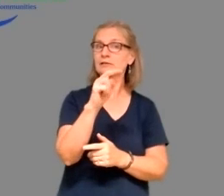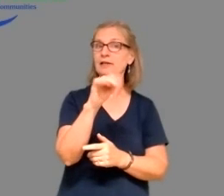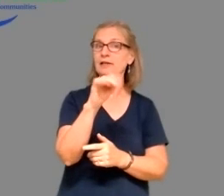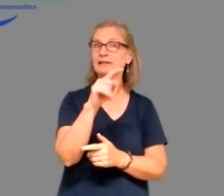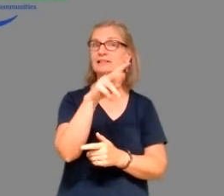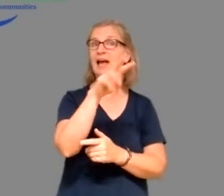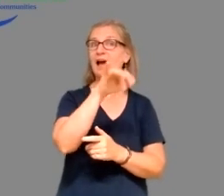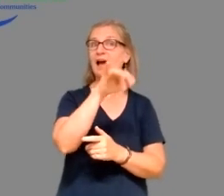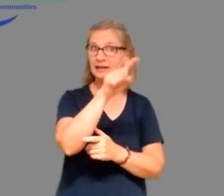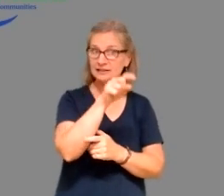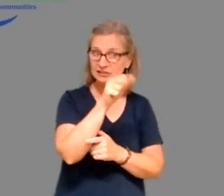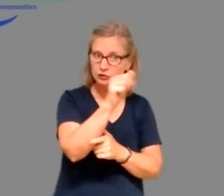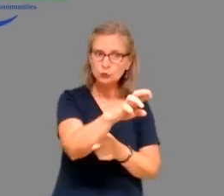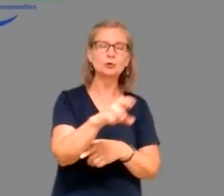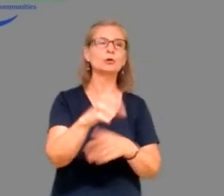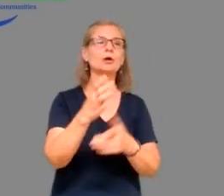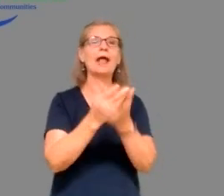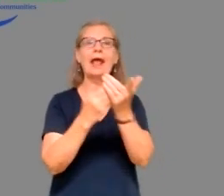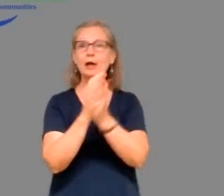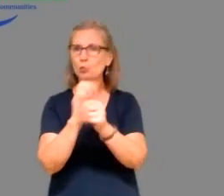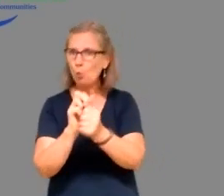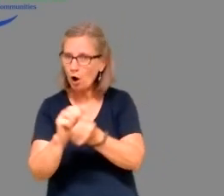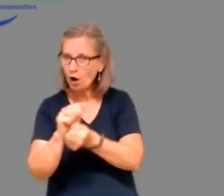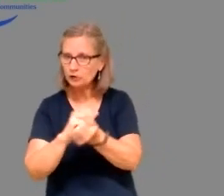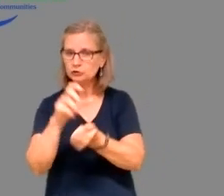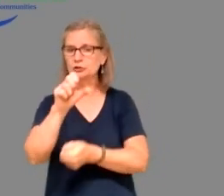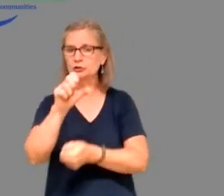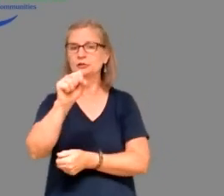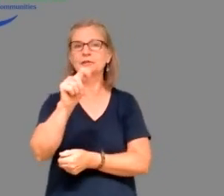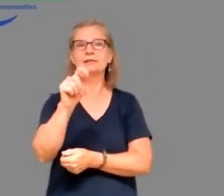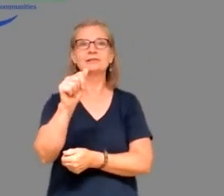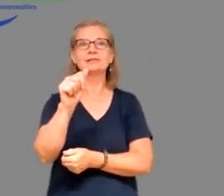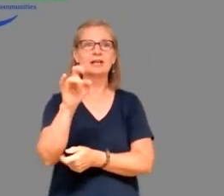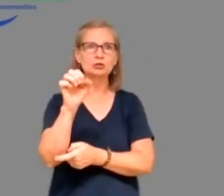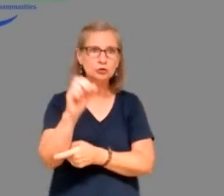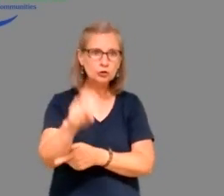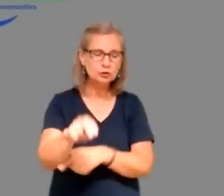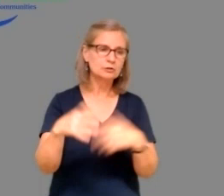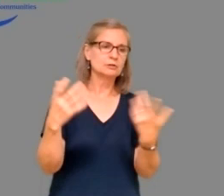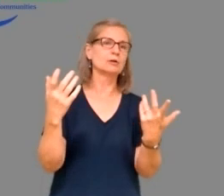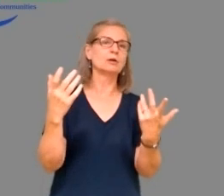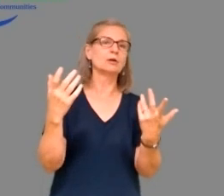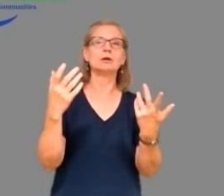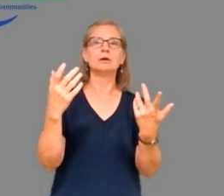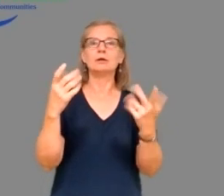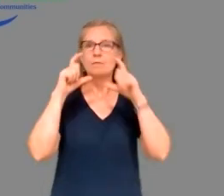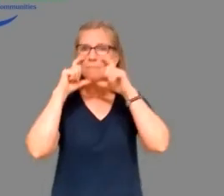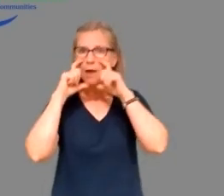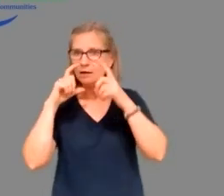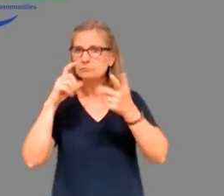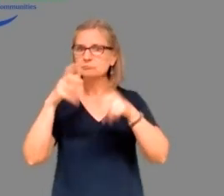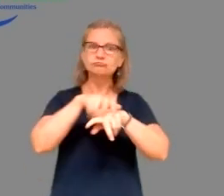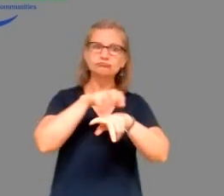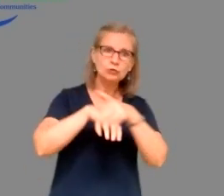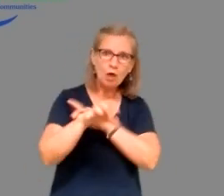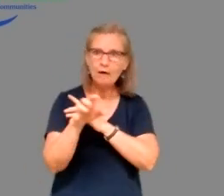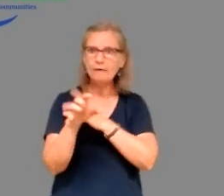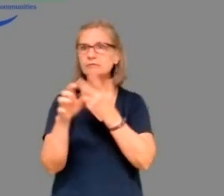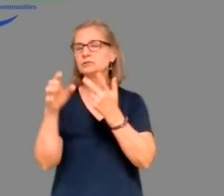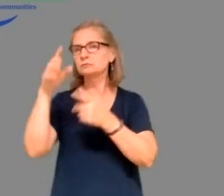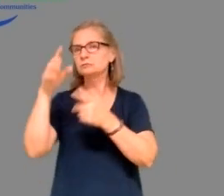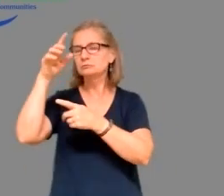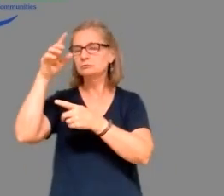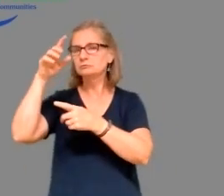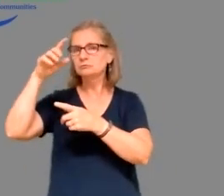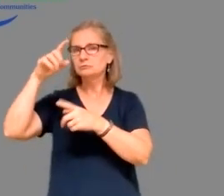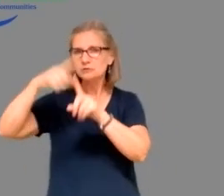gloves, no contact thermometers, etc. This list is currently not all inclusive, and our final planning continues. We